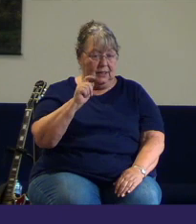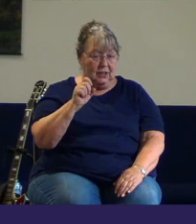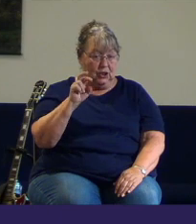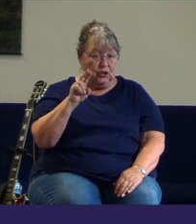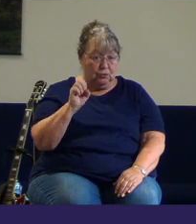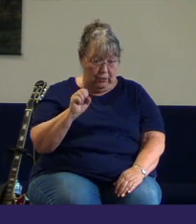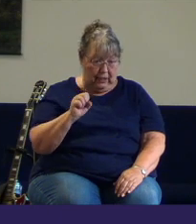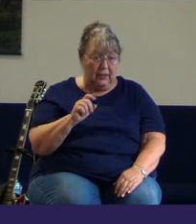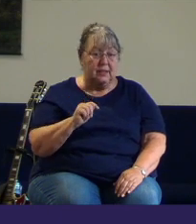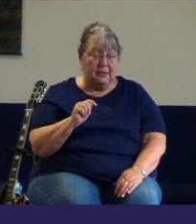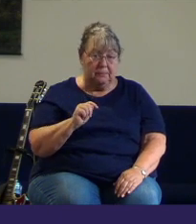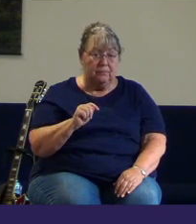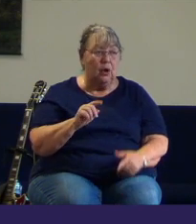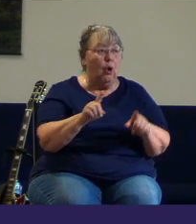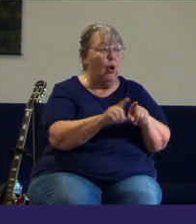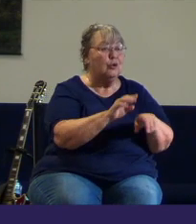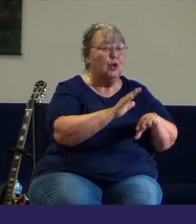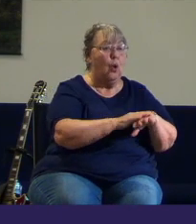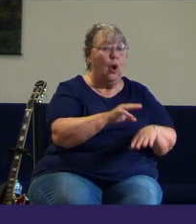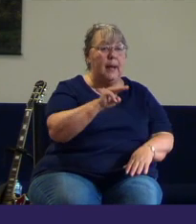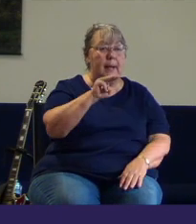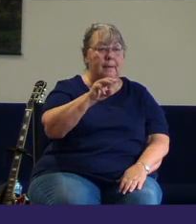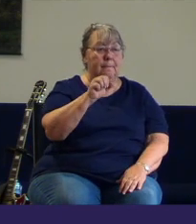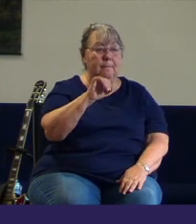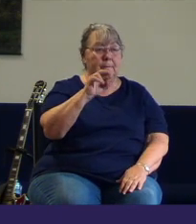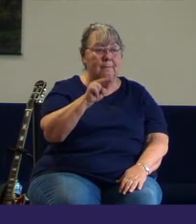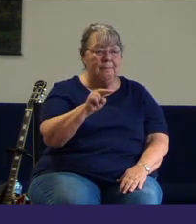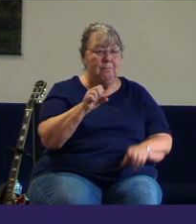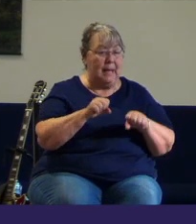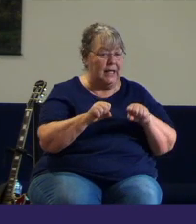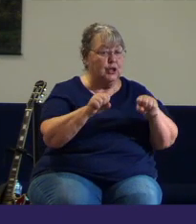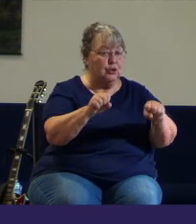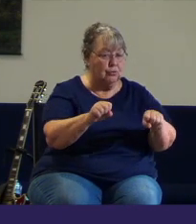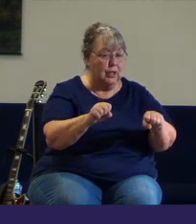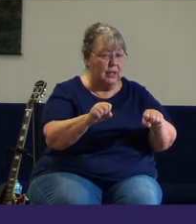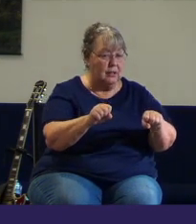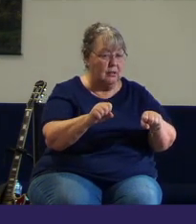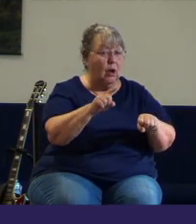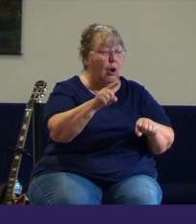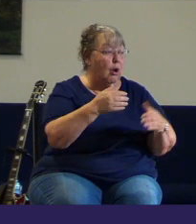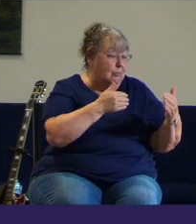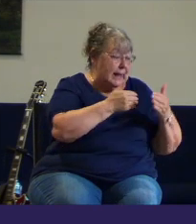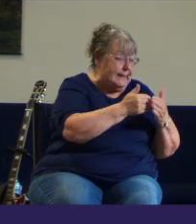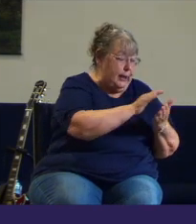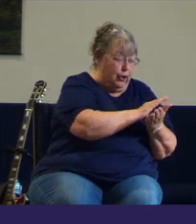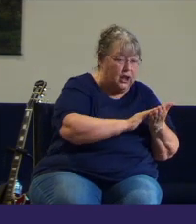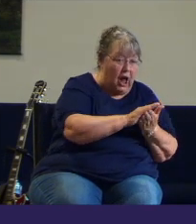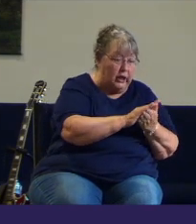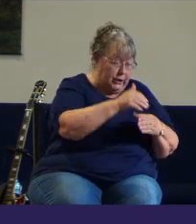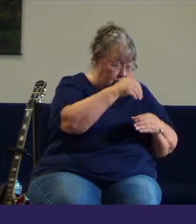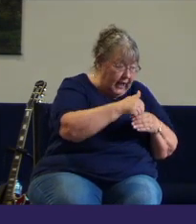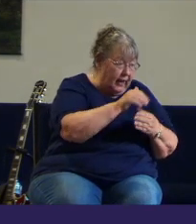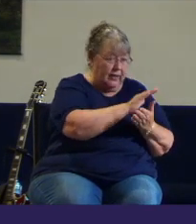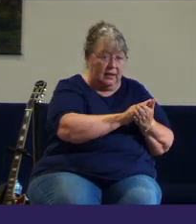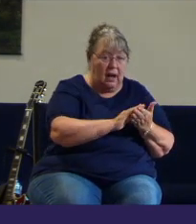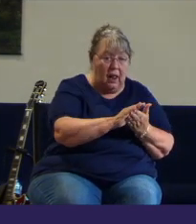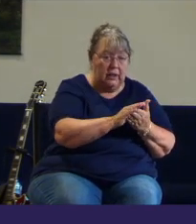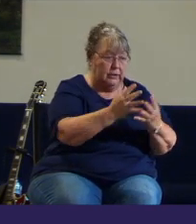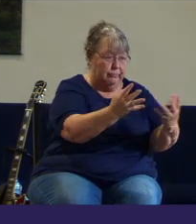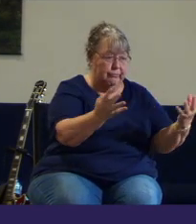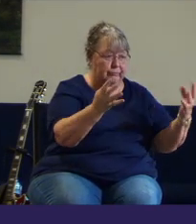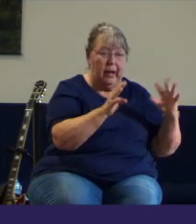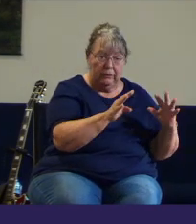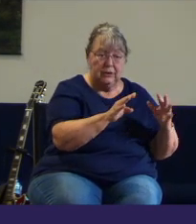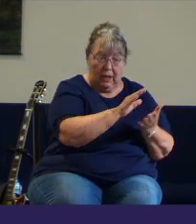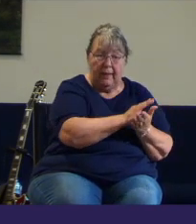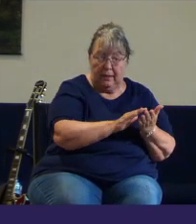Street. There's also a need for the message of Jesus there by the college and in the college and outside the parameters of the college.